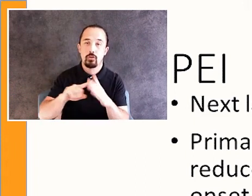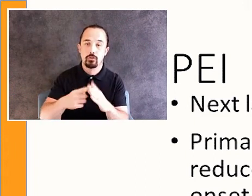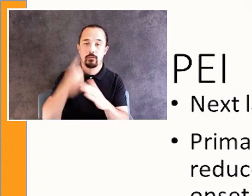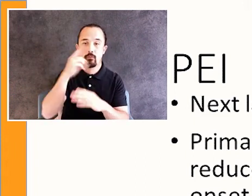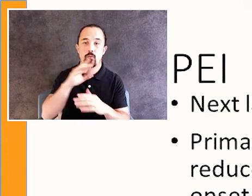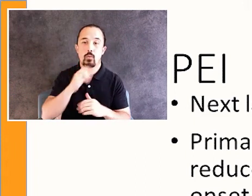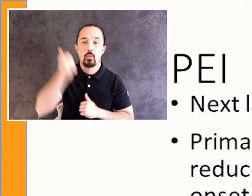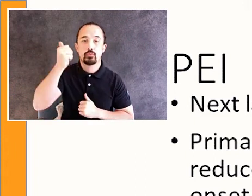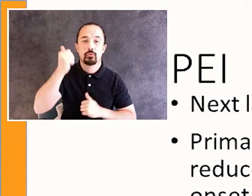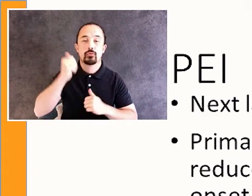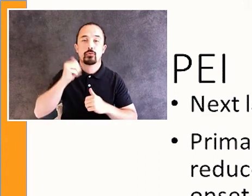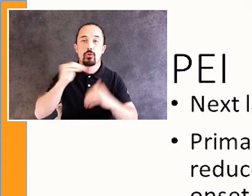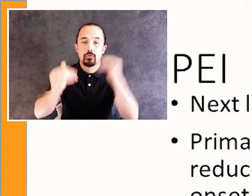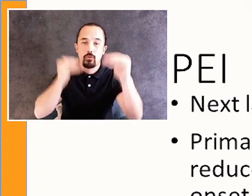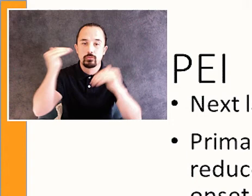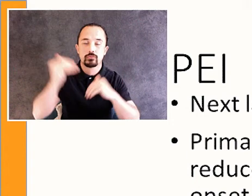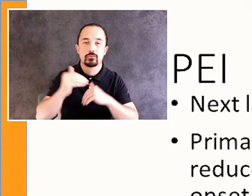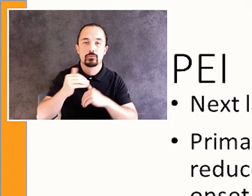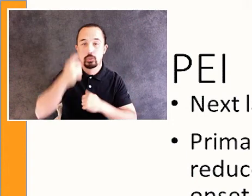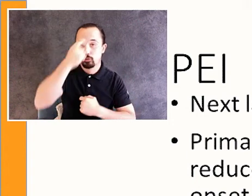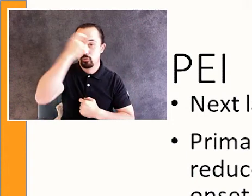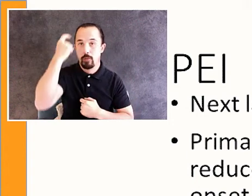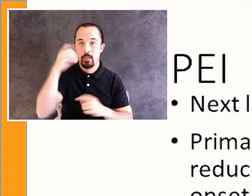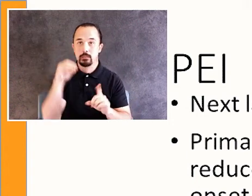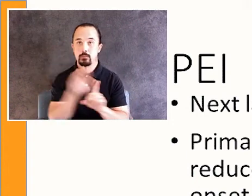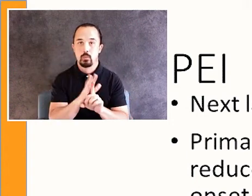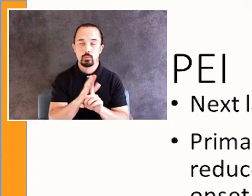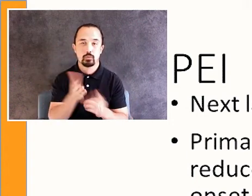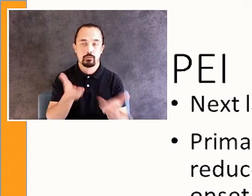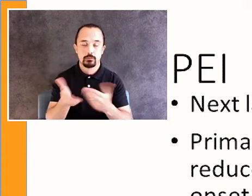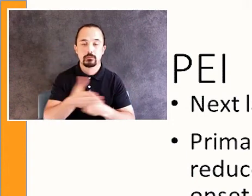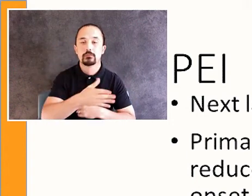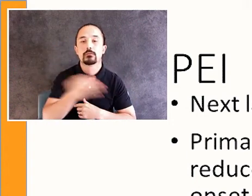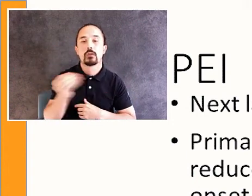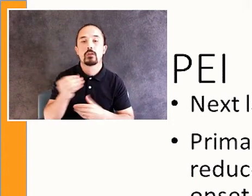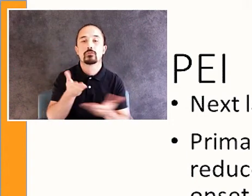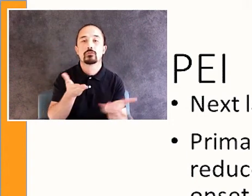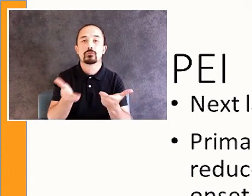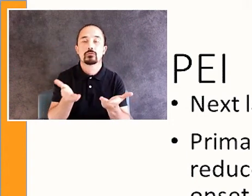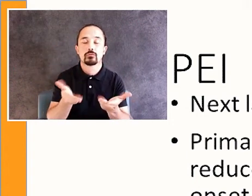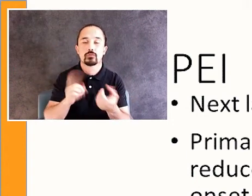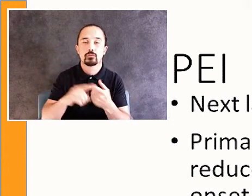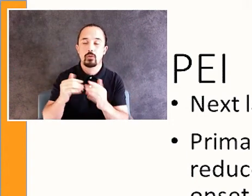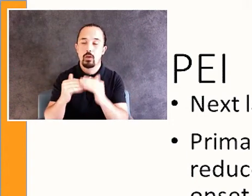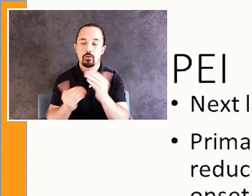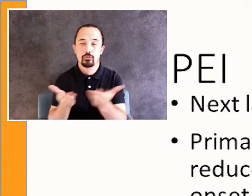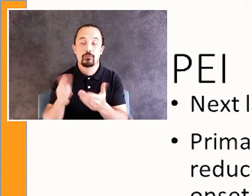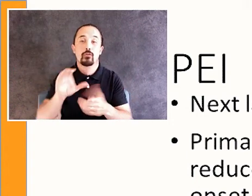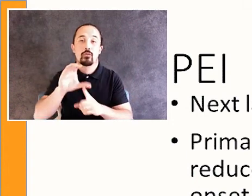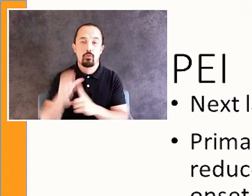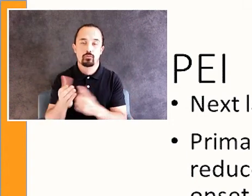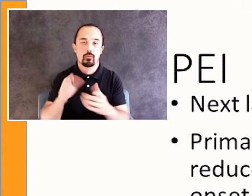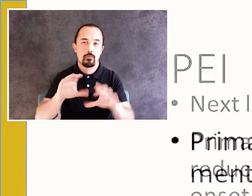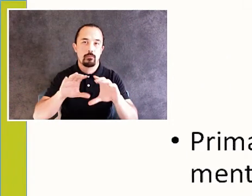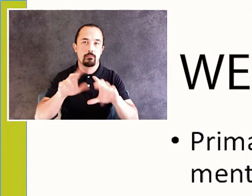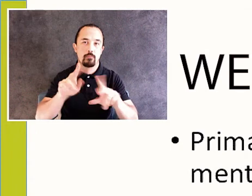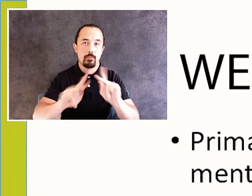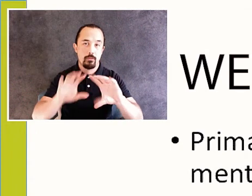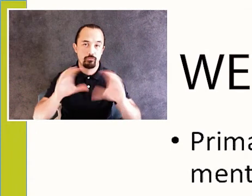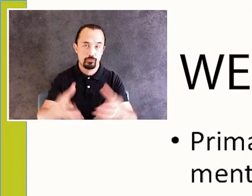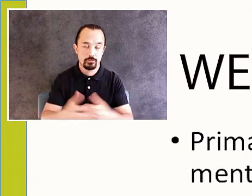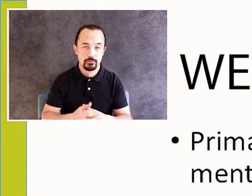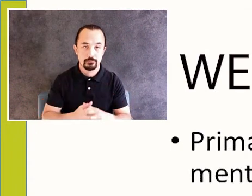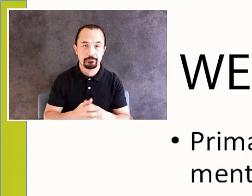adults, trauma-exposed services, and services to underserved cultural populations. The